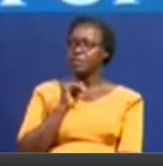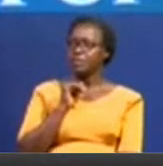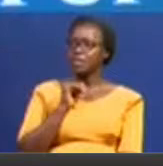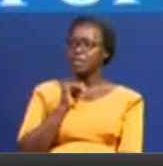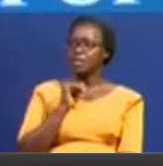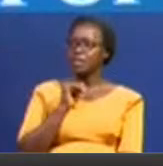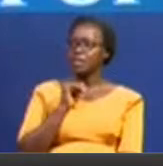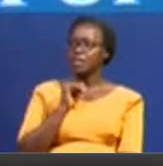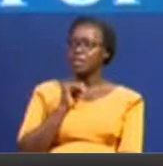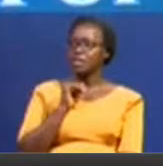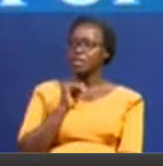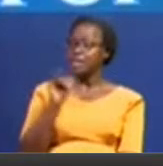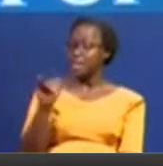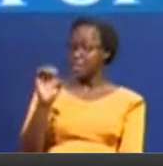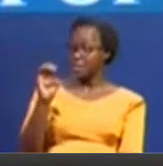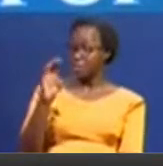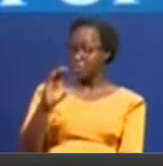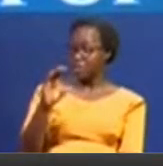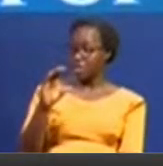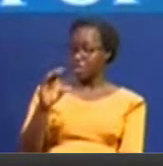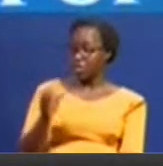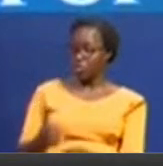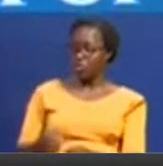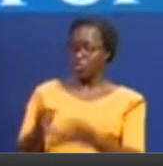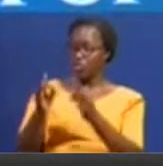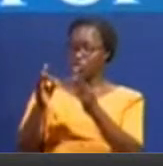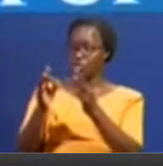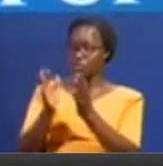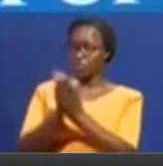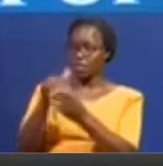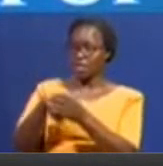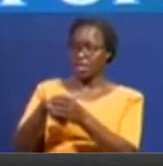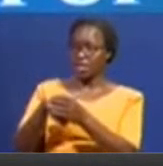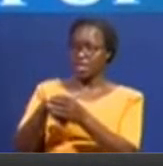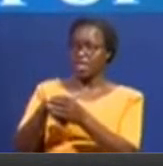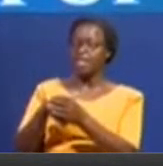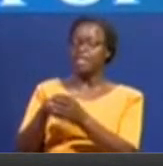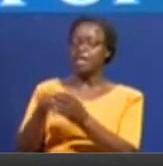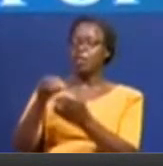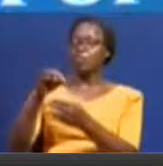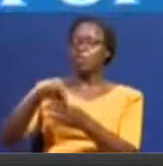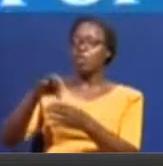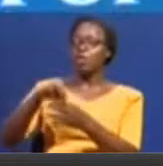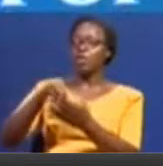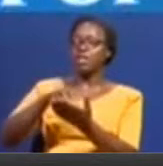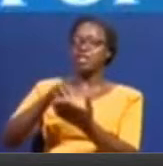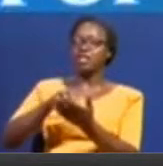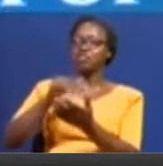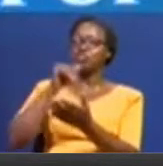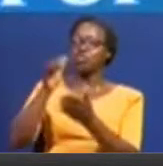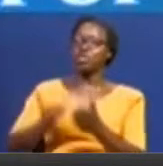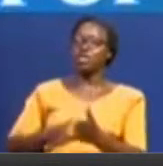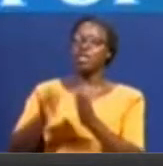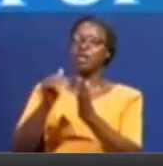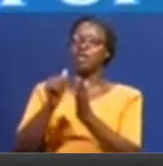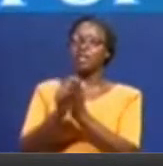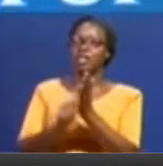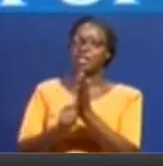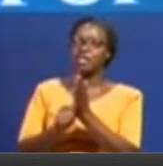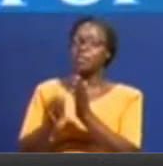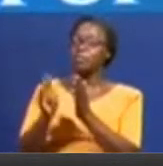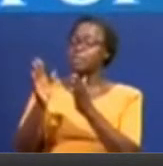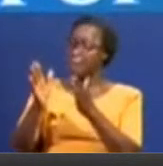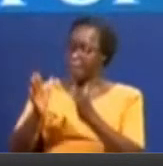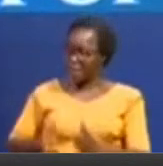the IEBC officials within polling station should not allow agents to be the persons